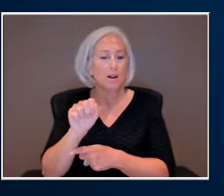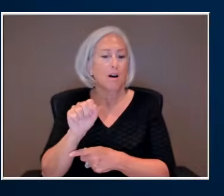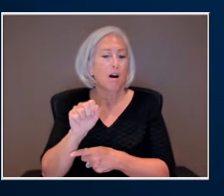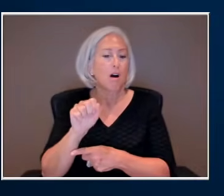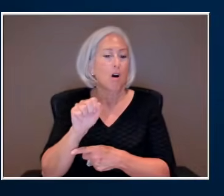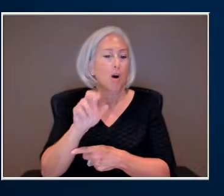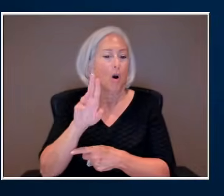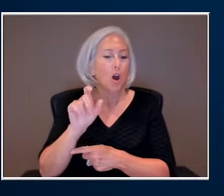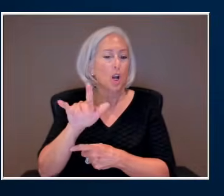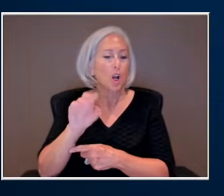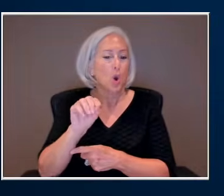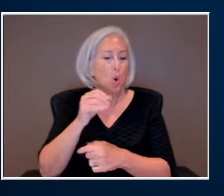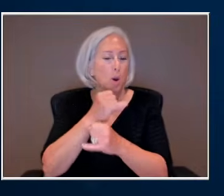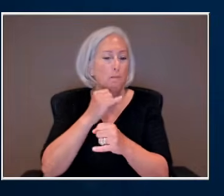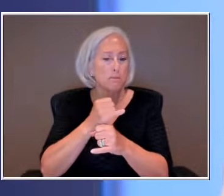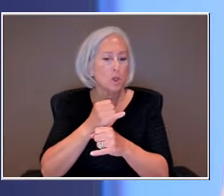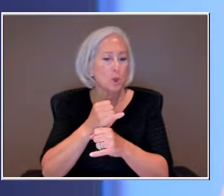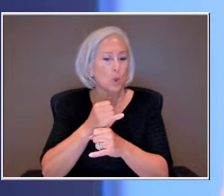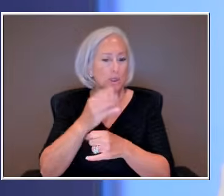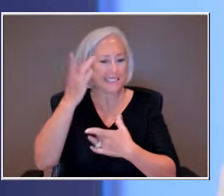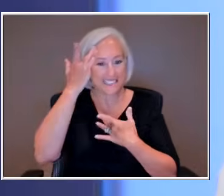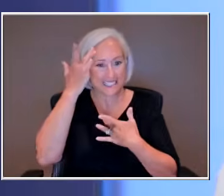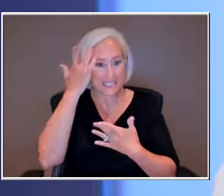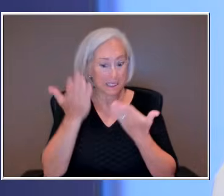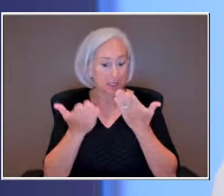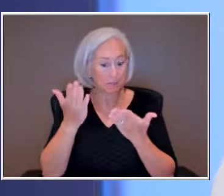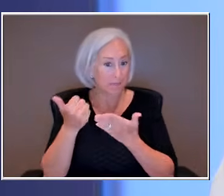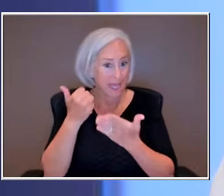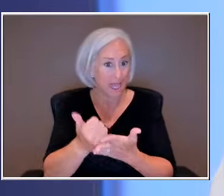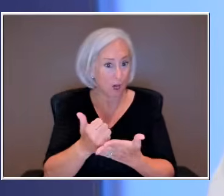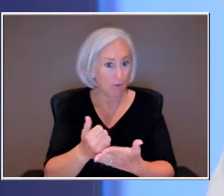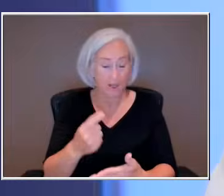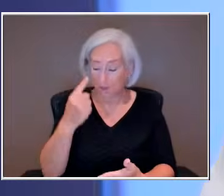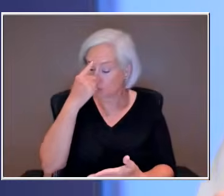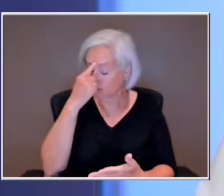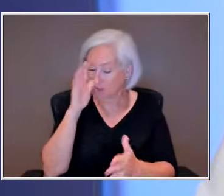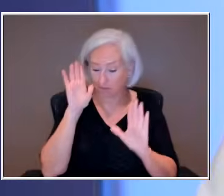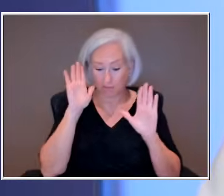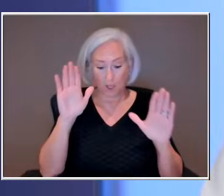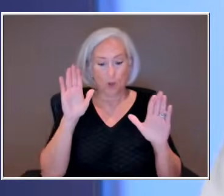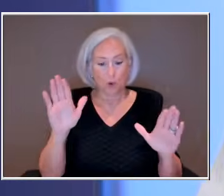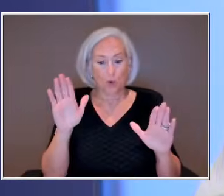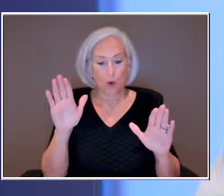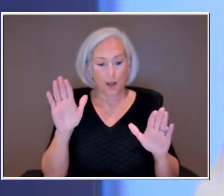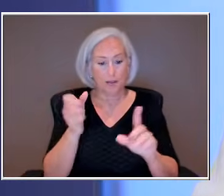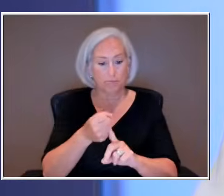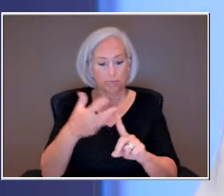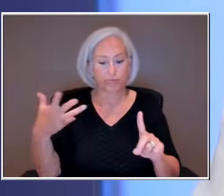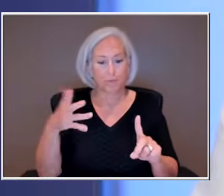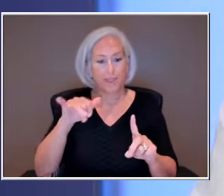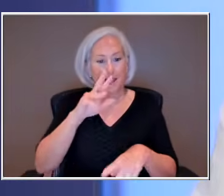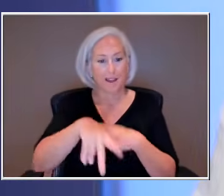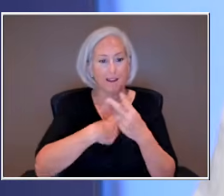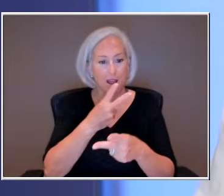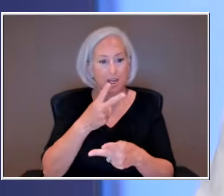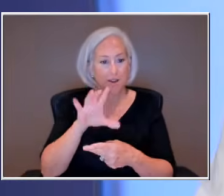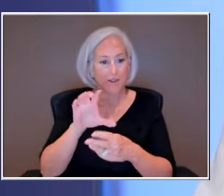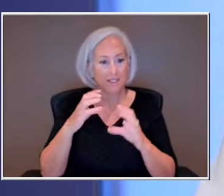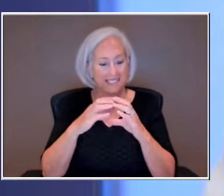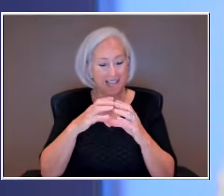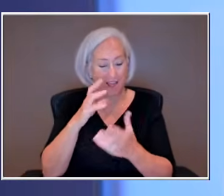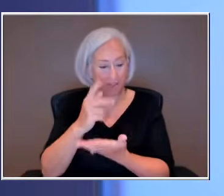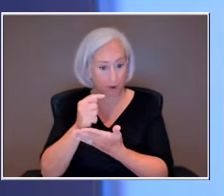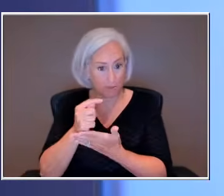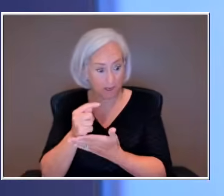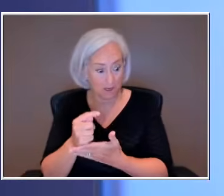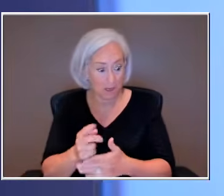to other non-cancers. So we think this is actually a really great expansion of the cellular therapy from blood cancer. It was exclusively blood